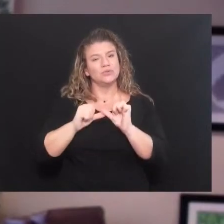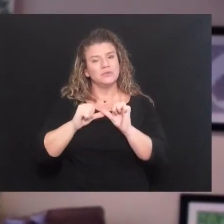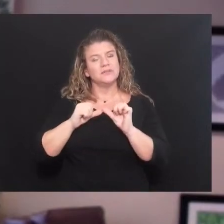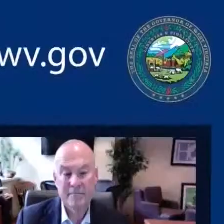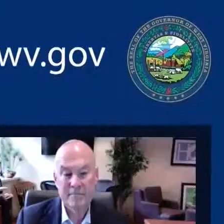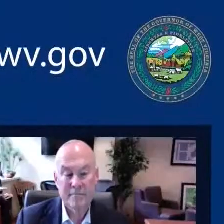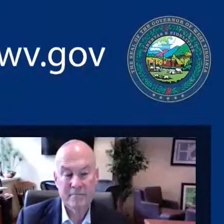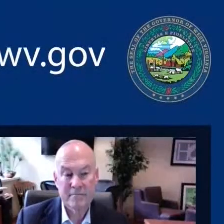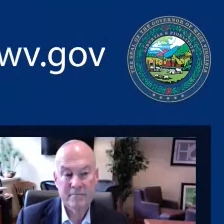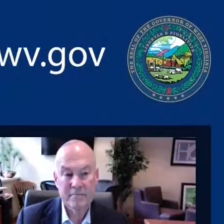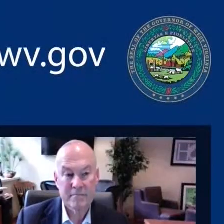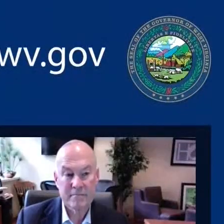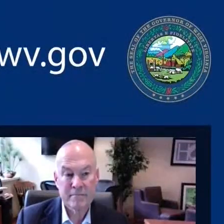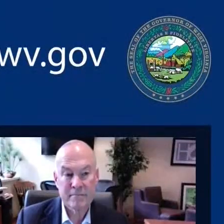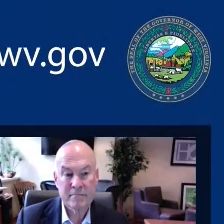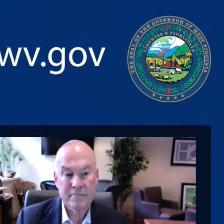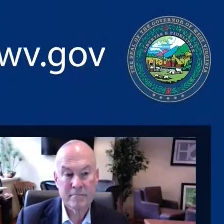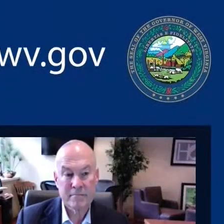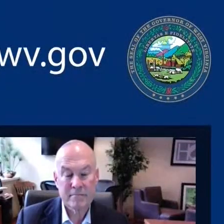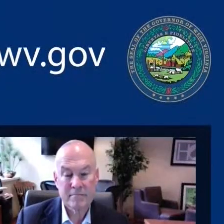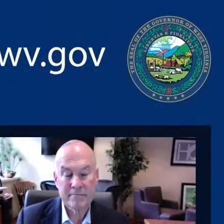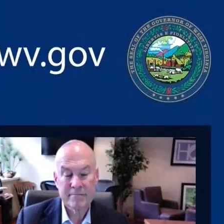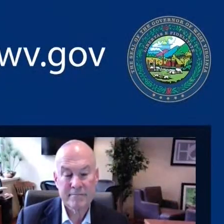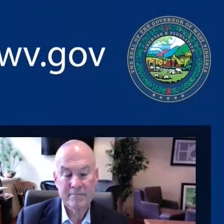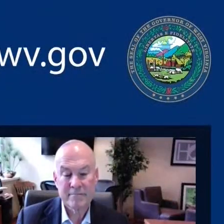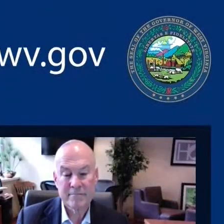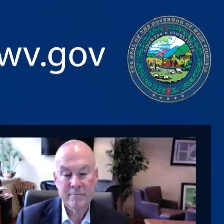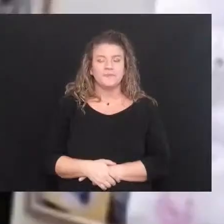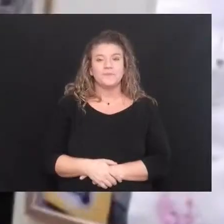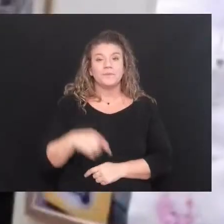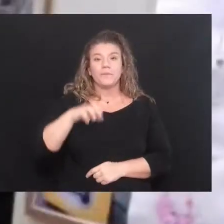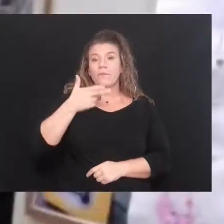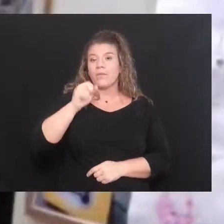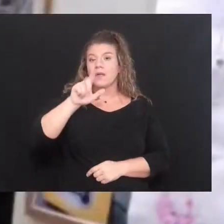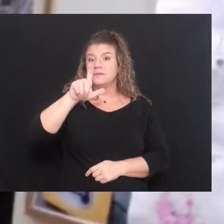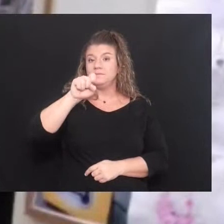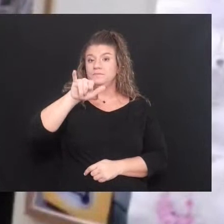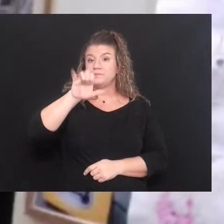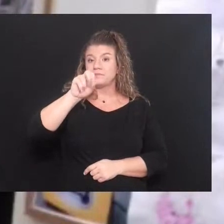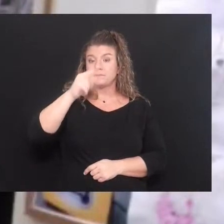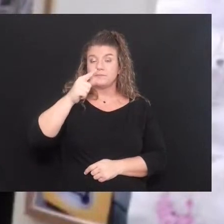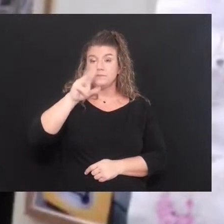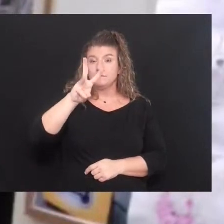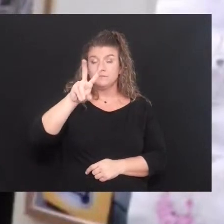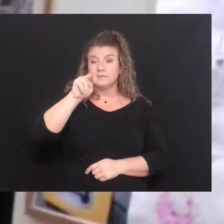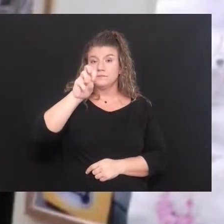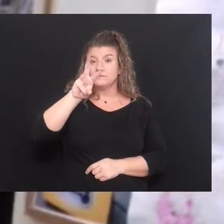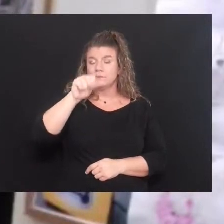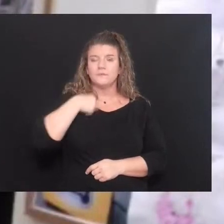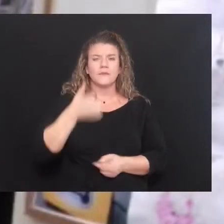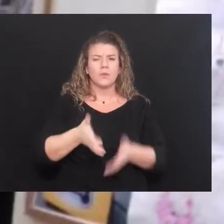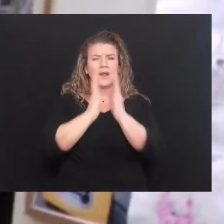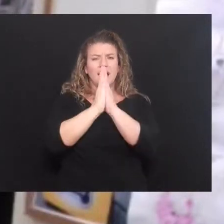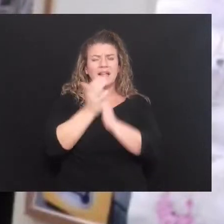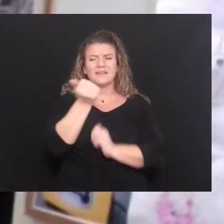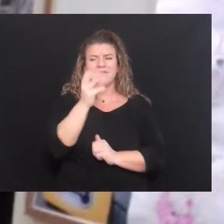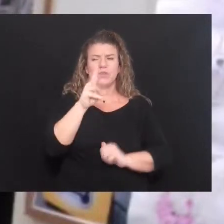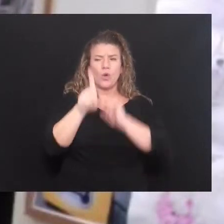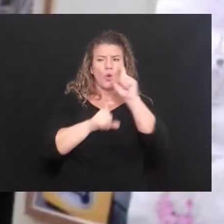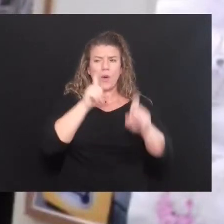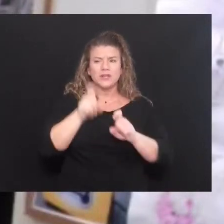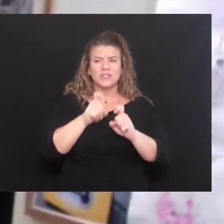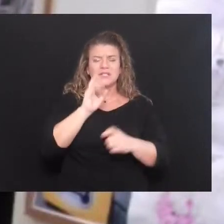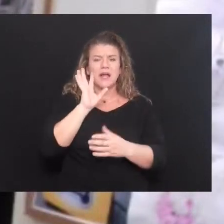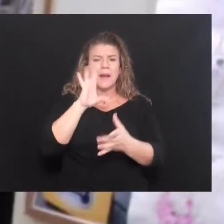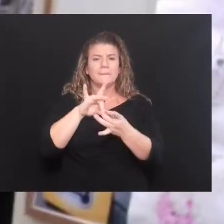Kenny. Next to Charles Young with WV News. Hi, this is Charles Young with WV News. I want to ask a couple of questions about